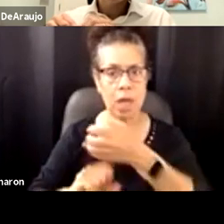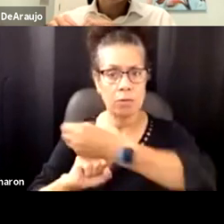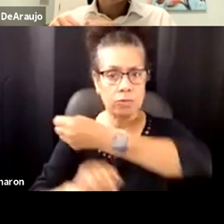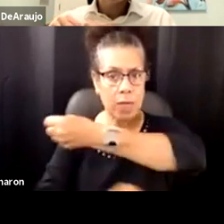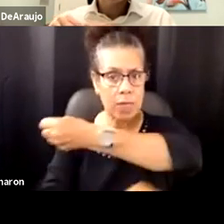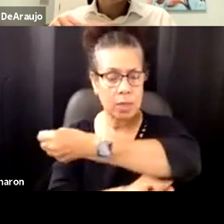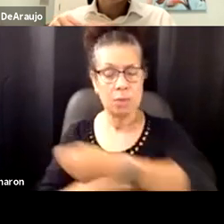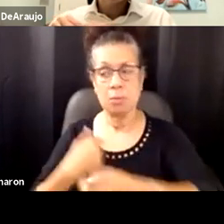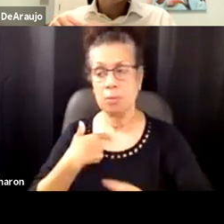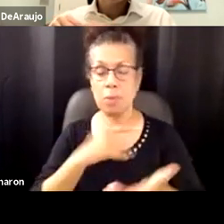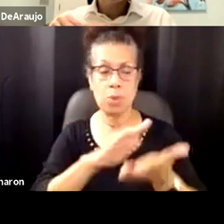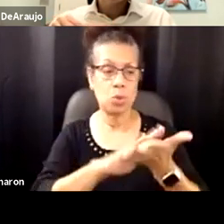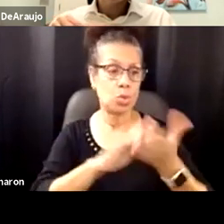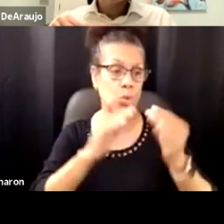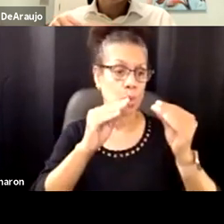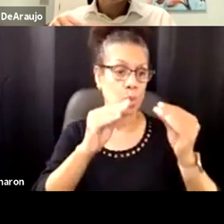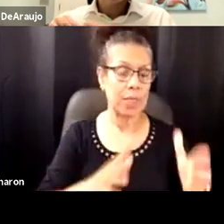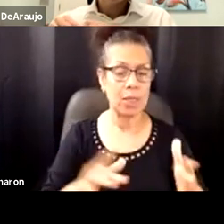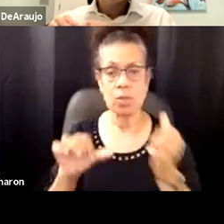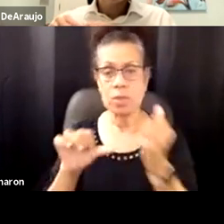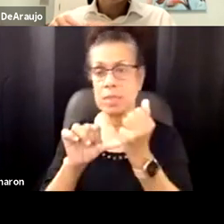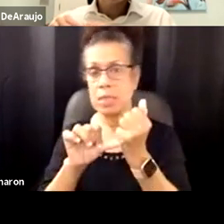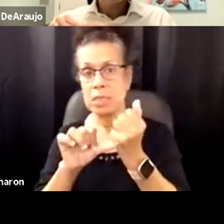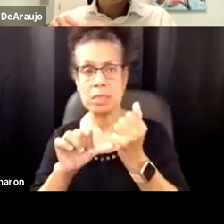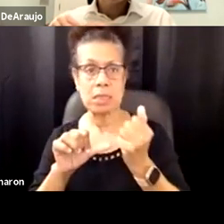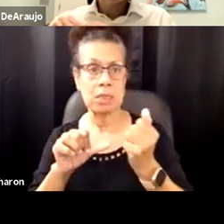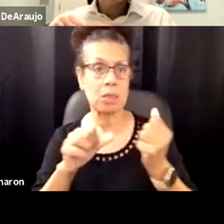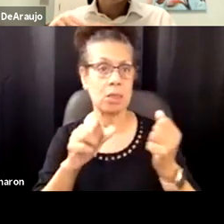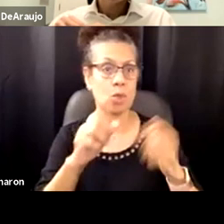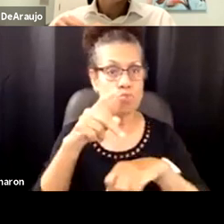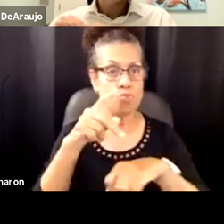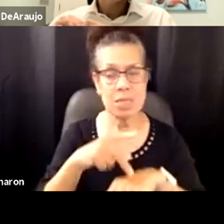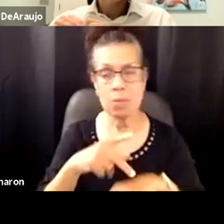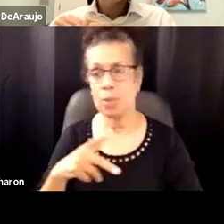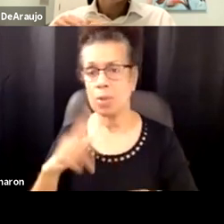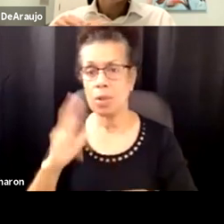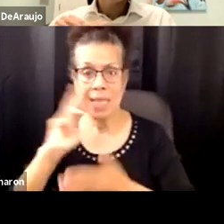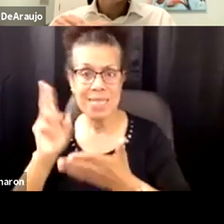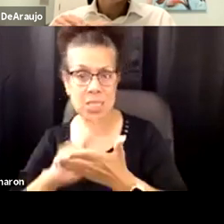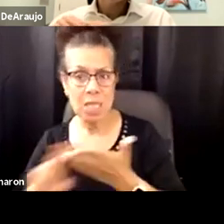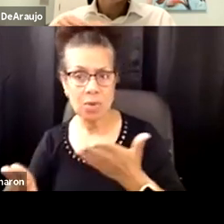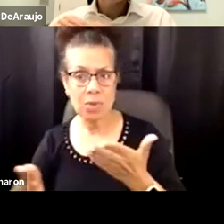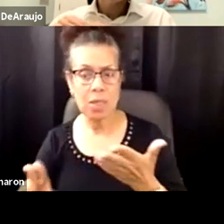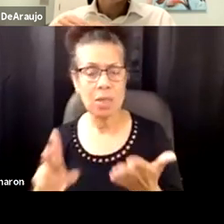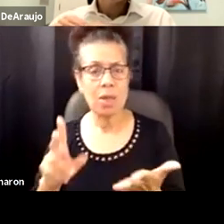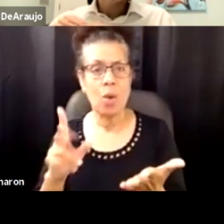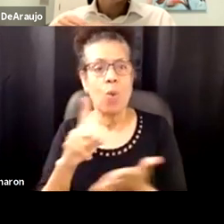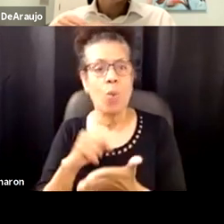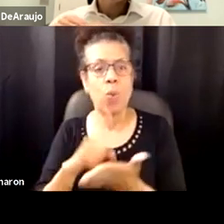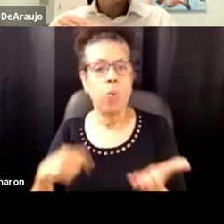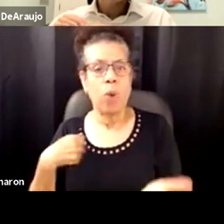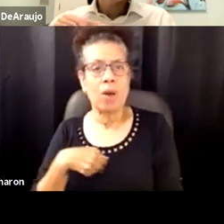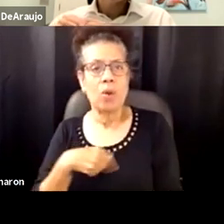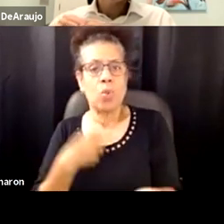school leader and a assistant principal and a school secretary and things like that you know what are we funding